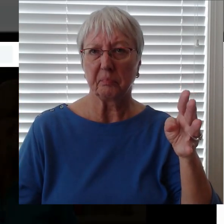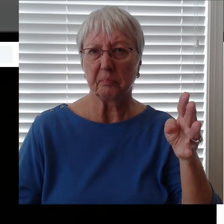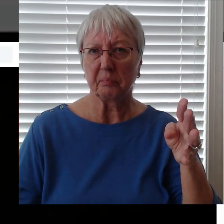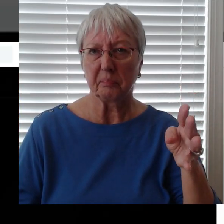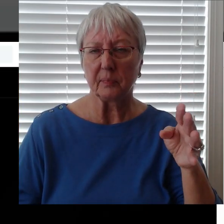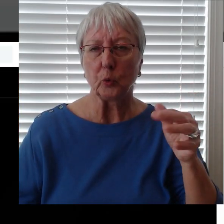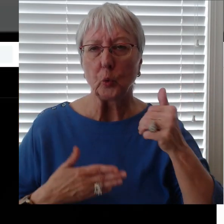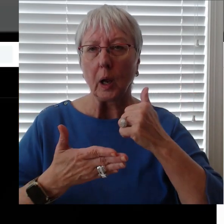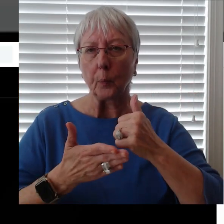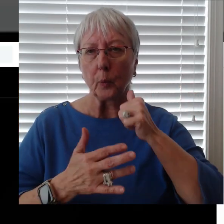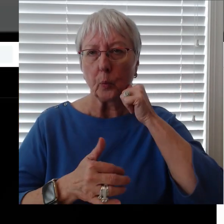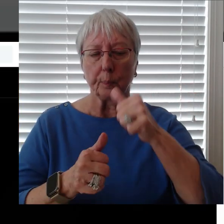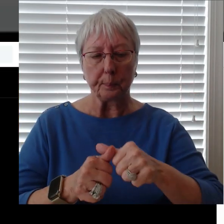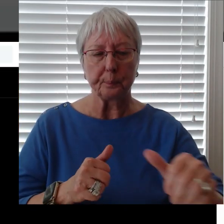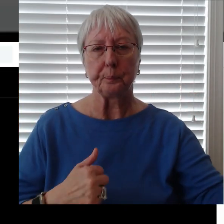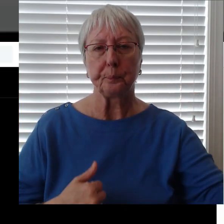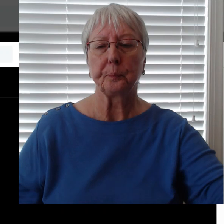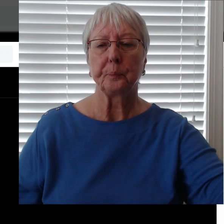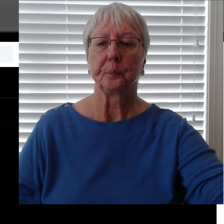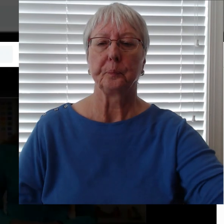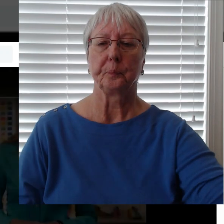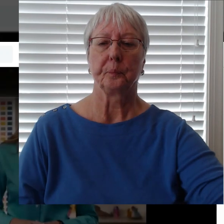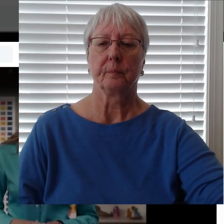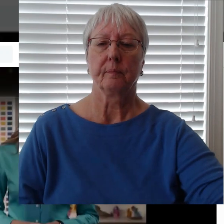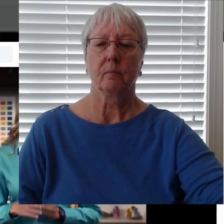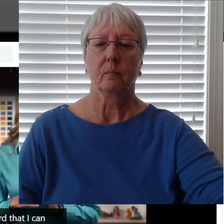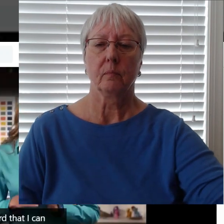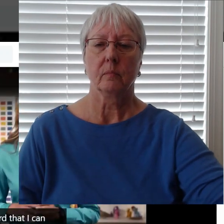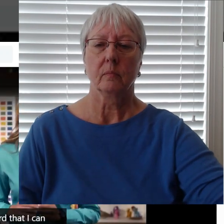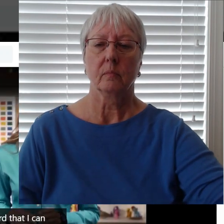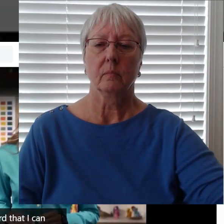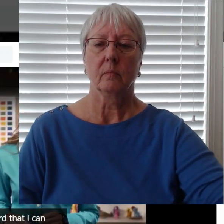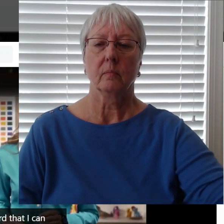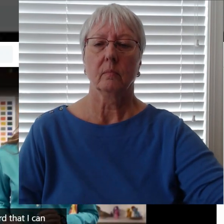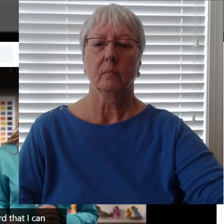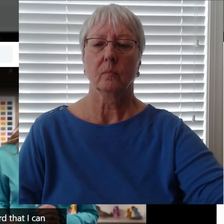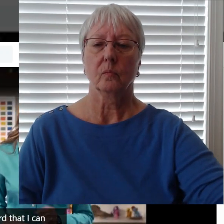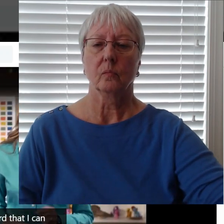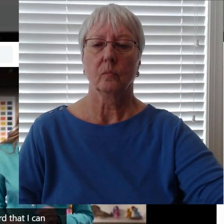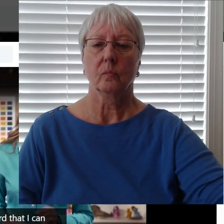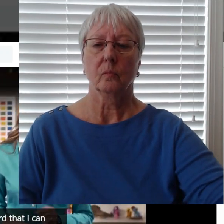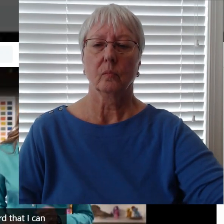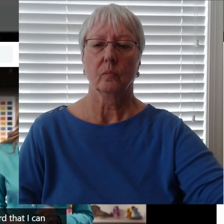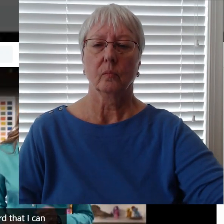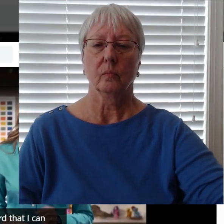The word play is the